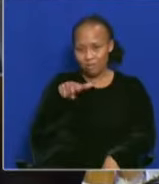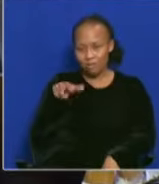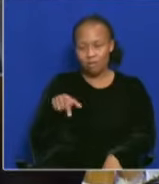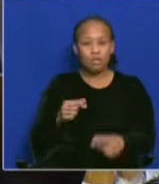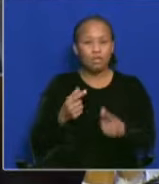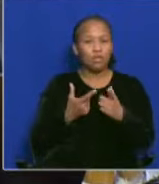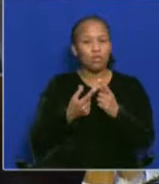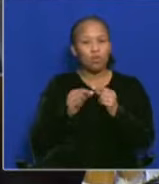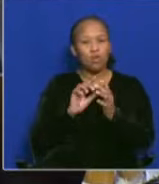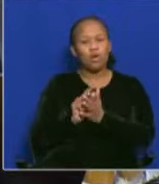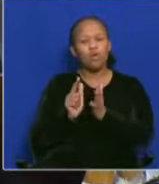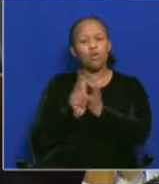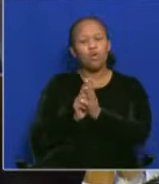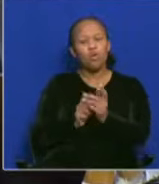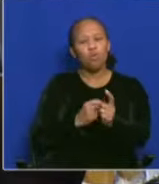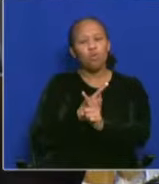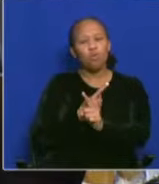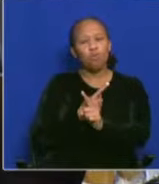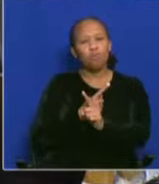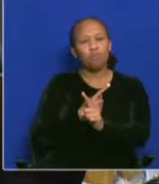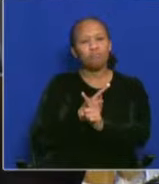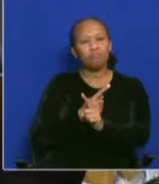conduct. The